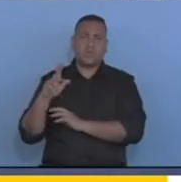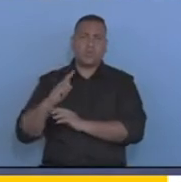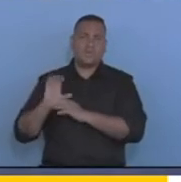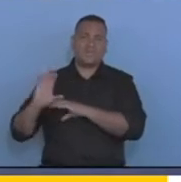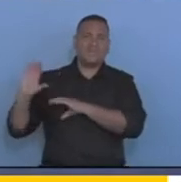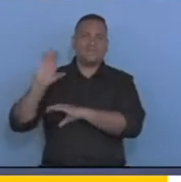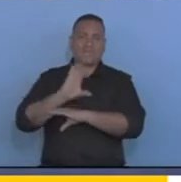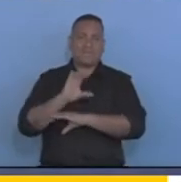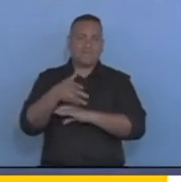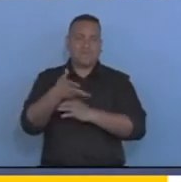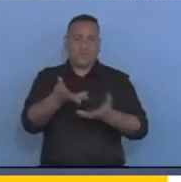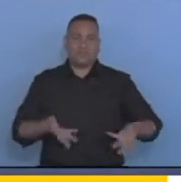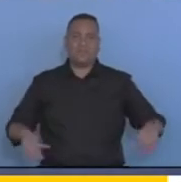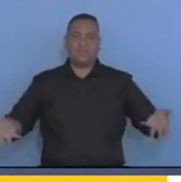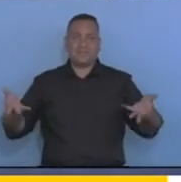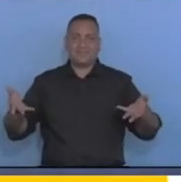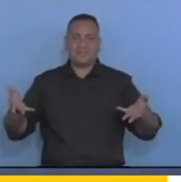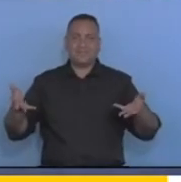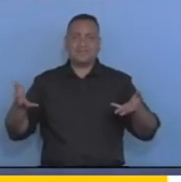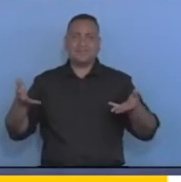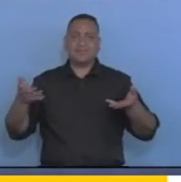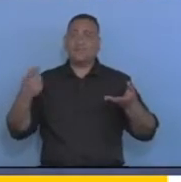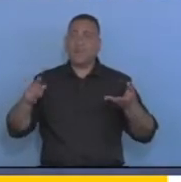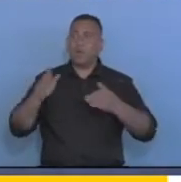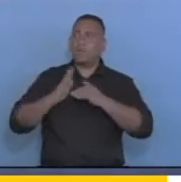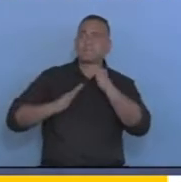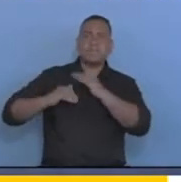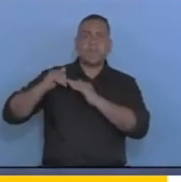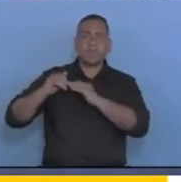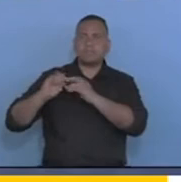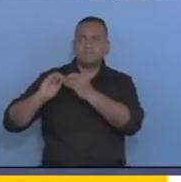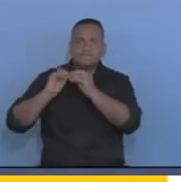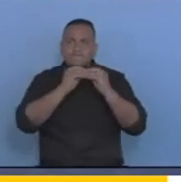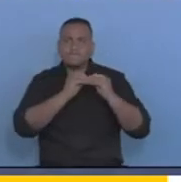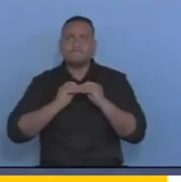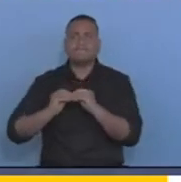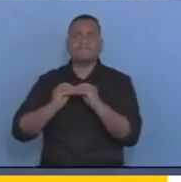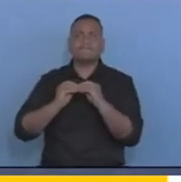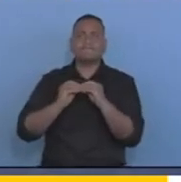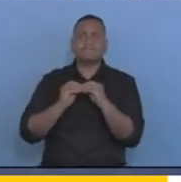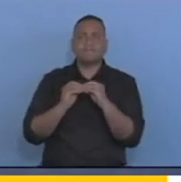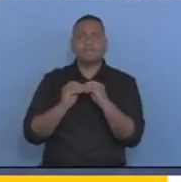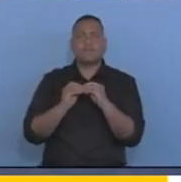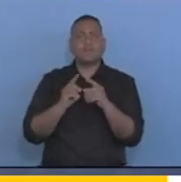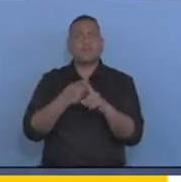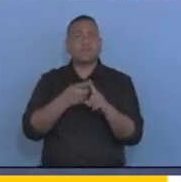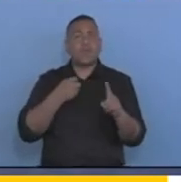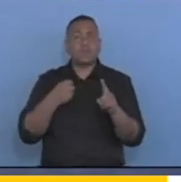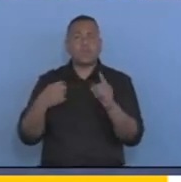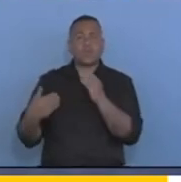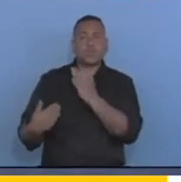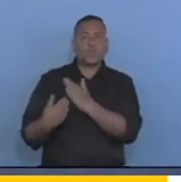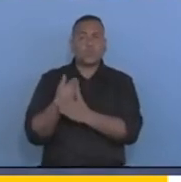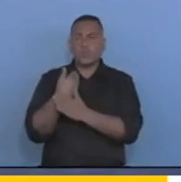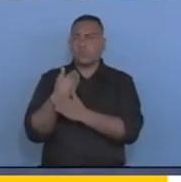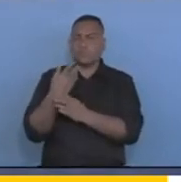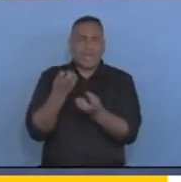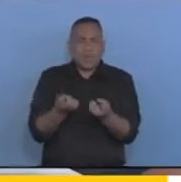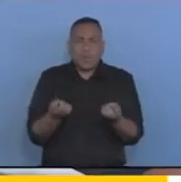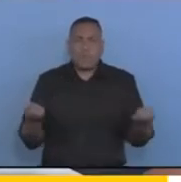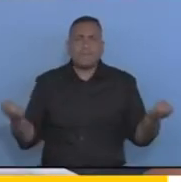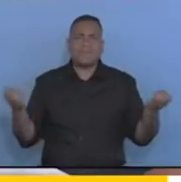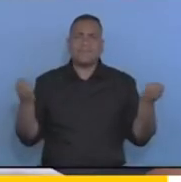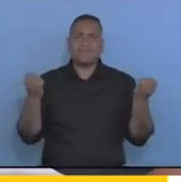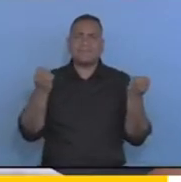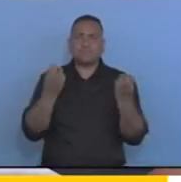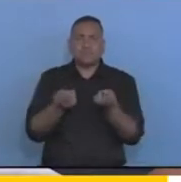we are currently sitting in to 4IR standards. And we do involve industries